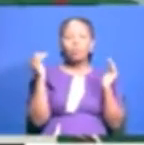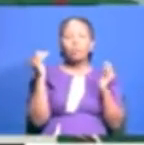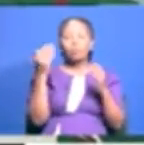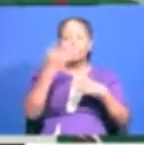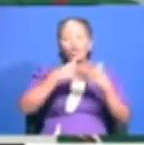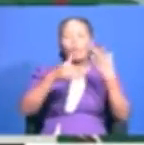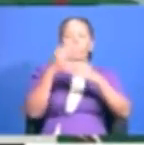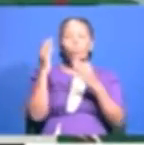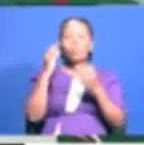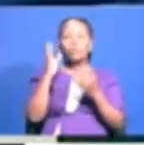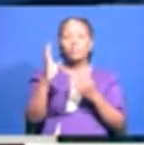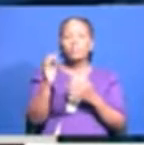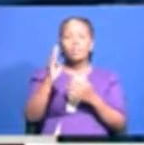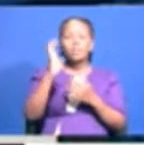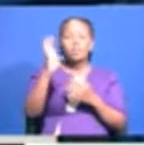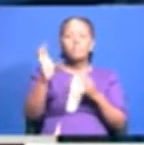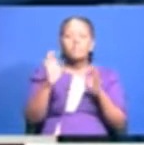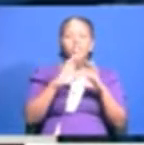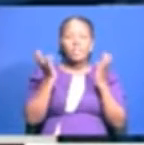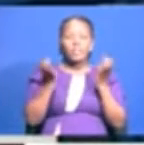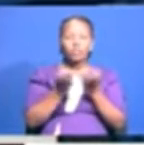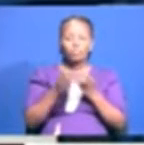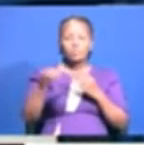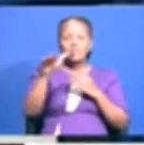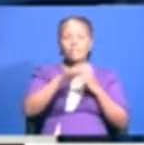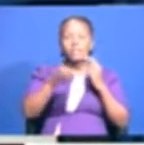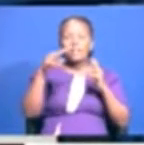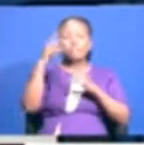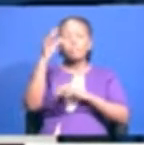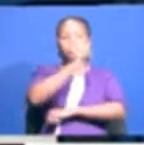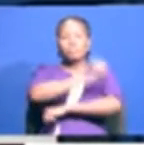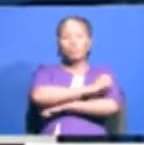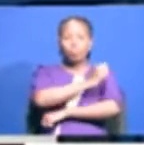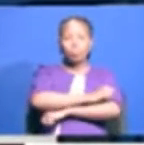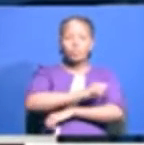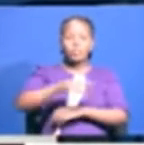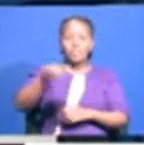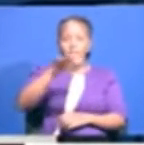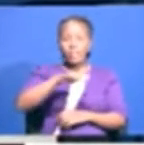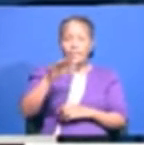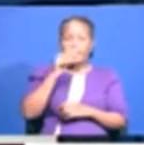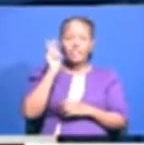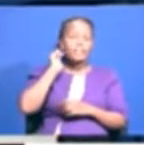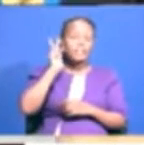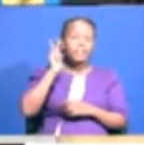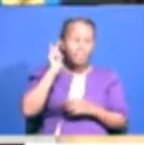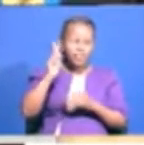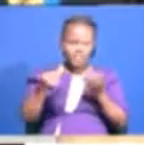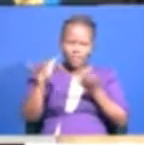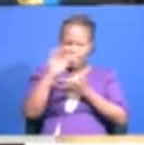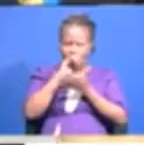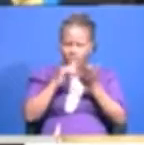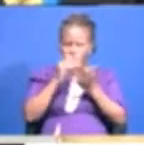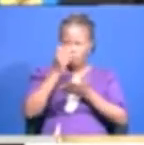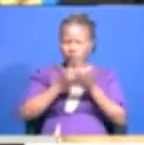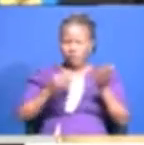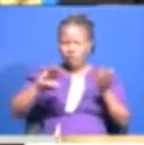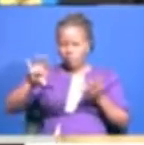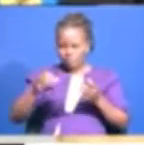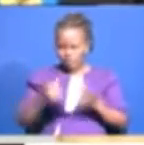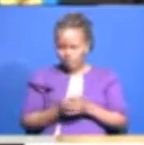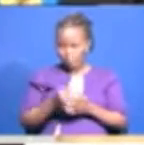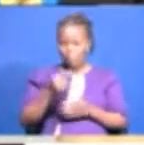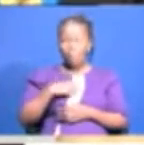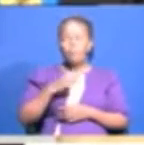at the Senior Chief Musa Nyandusi Mixed Secondary School in Kageti Ward, Kisii Central Sub-County. My instructions are very